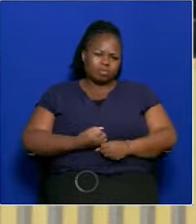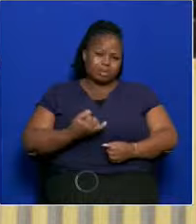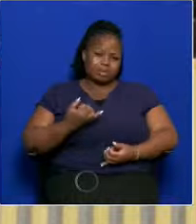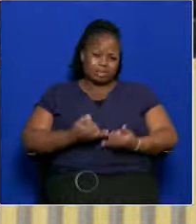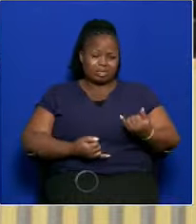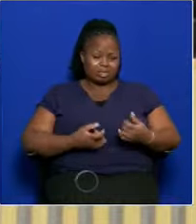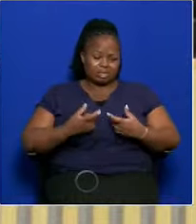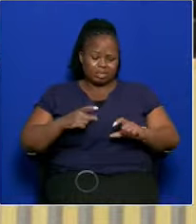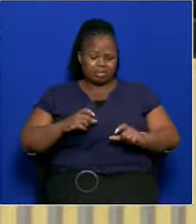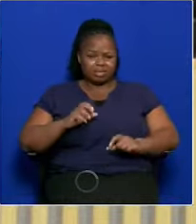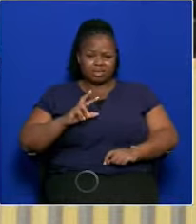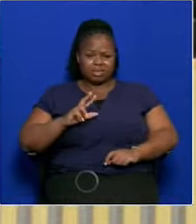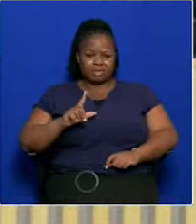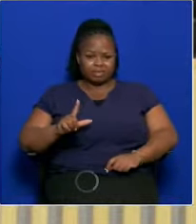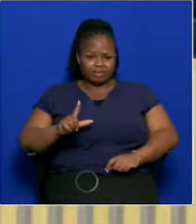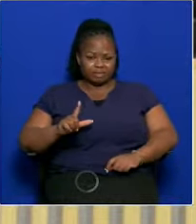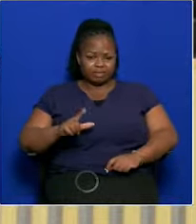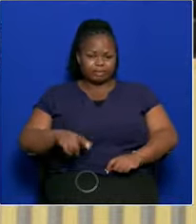87,